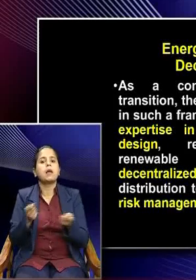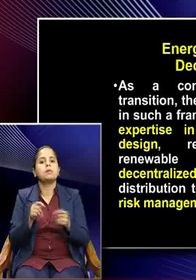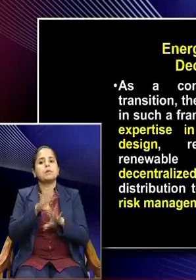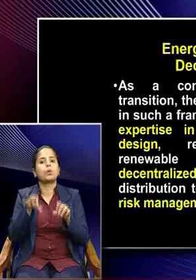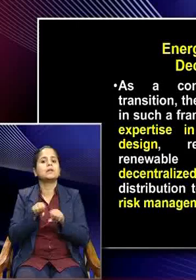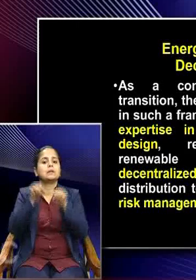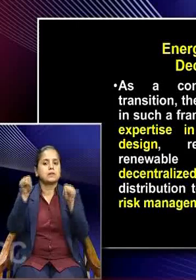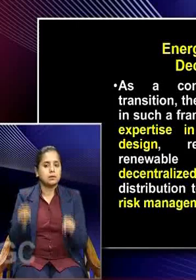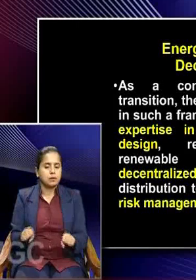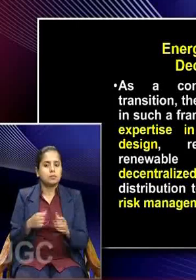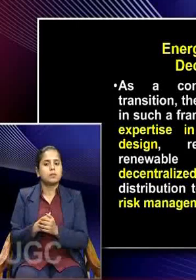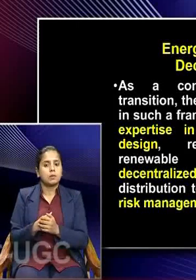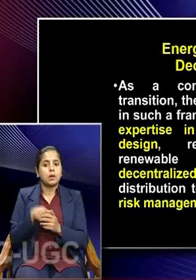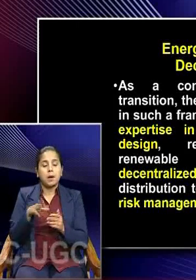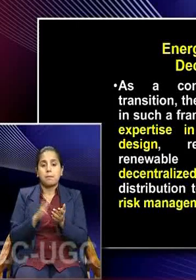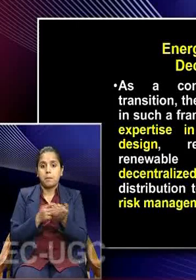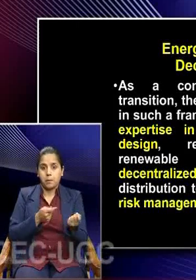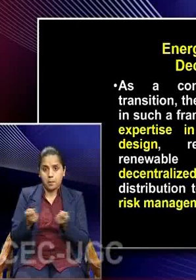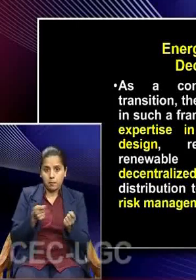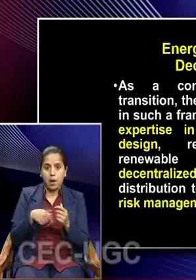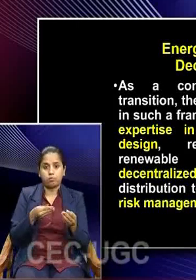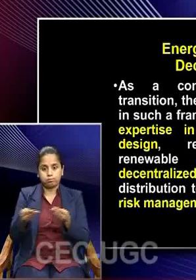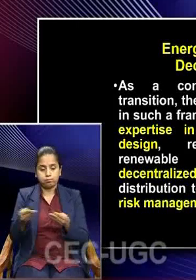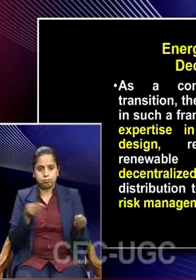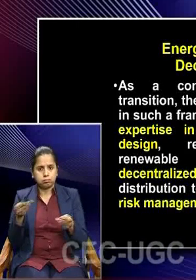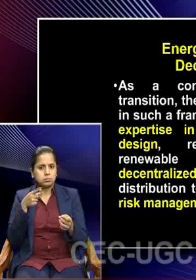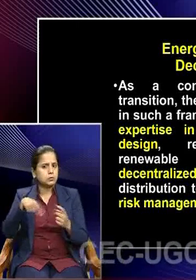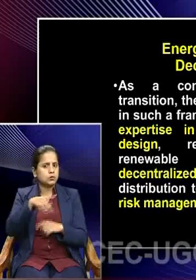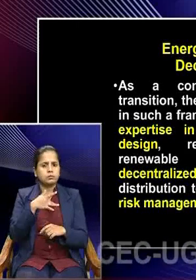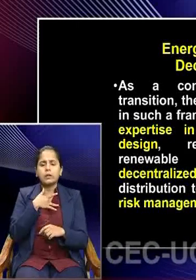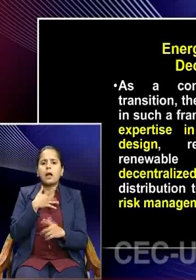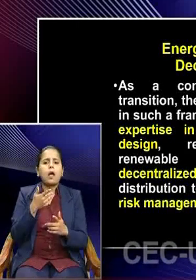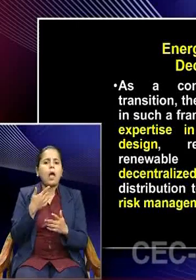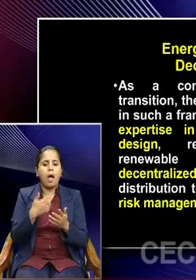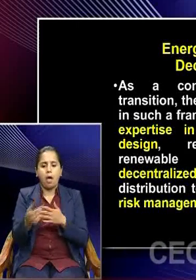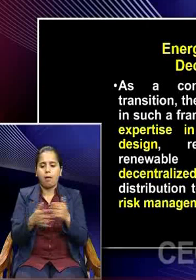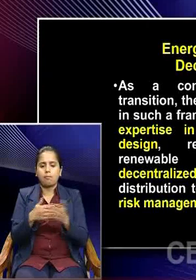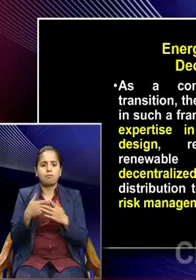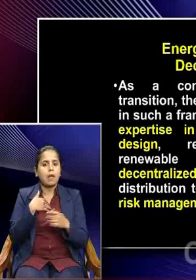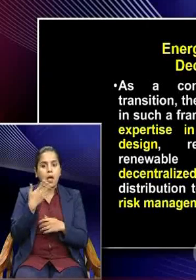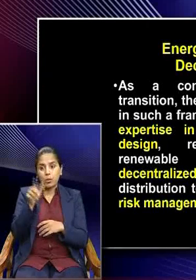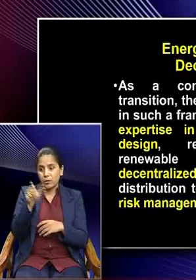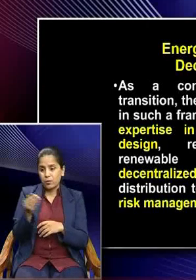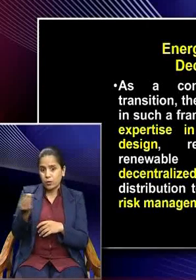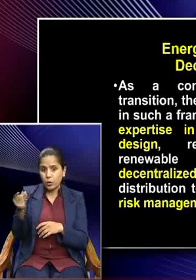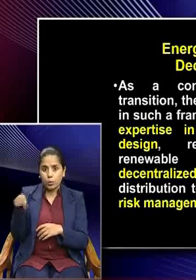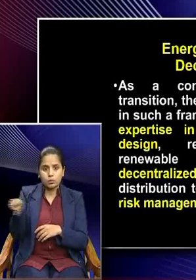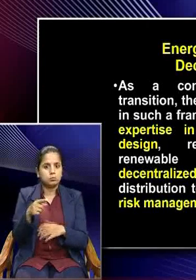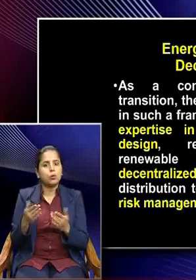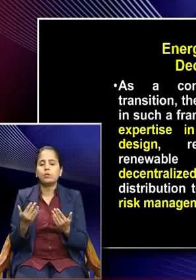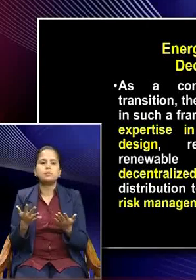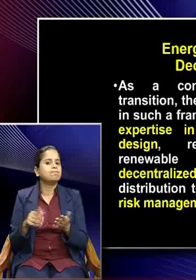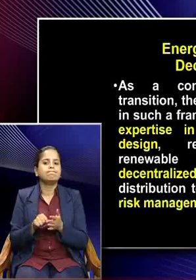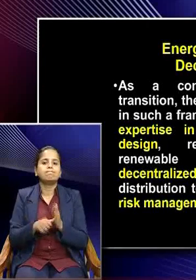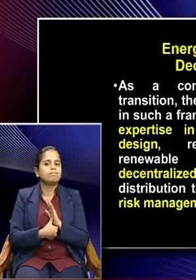system. Then the management and distribution is not in the hands of few people. It is not